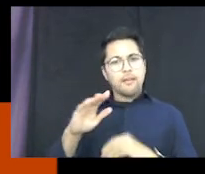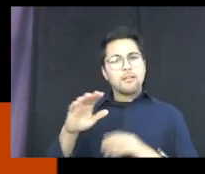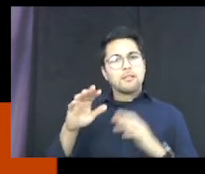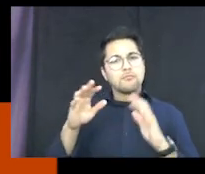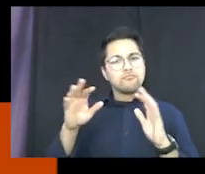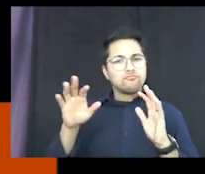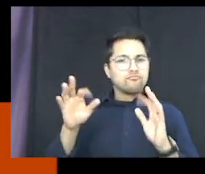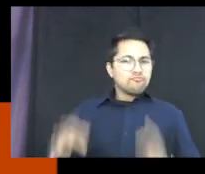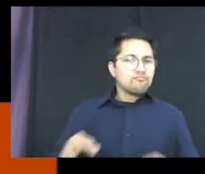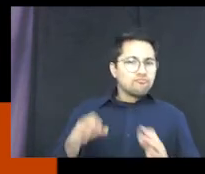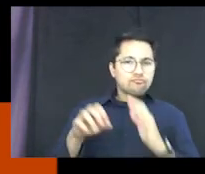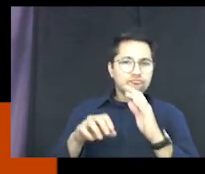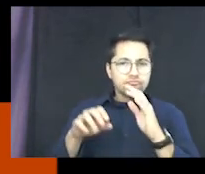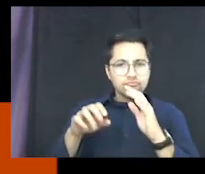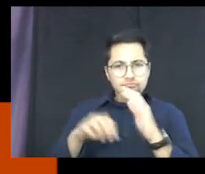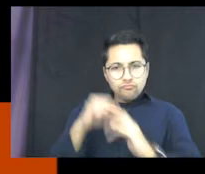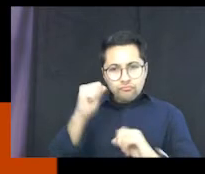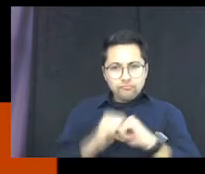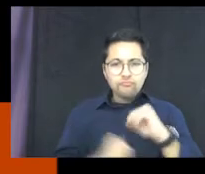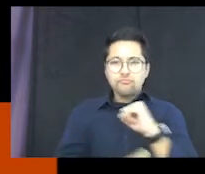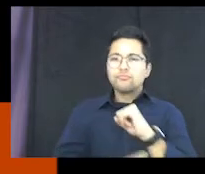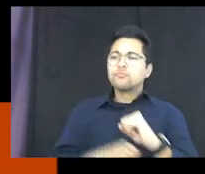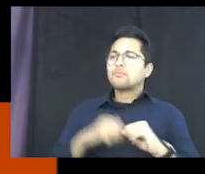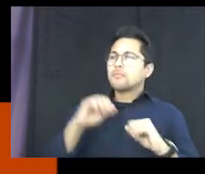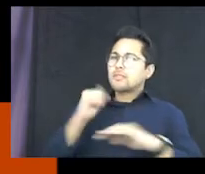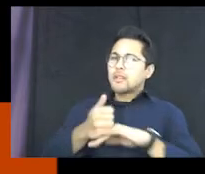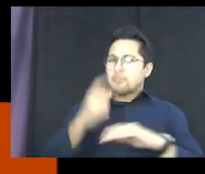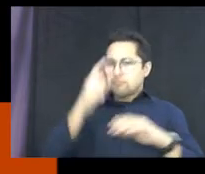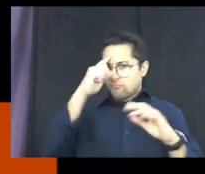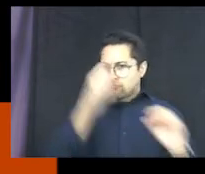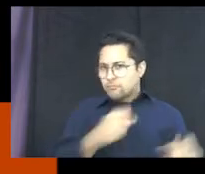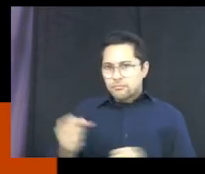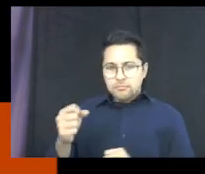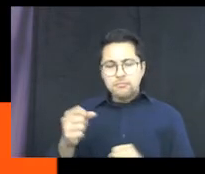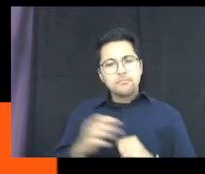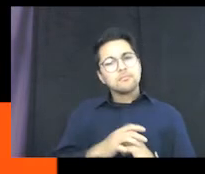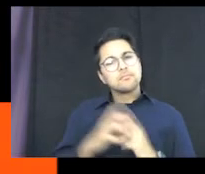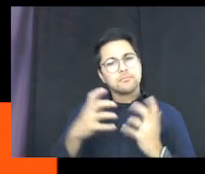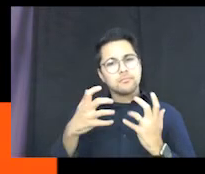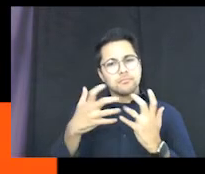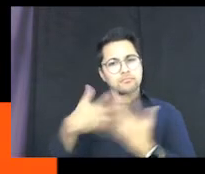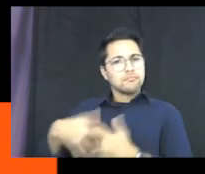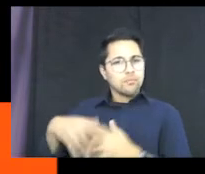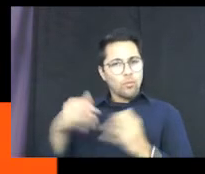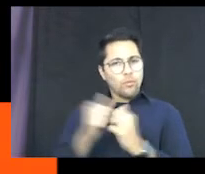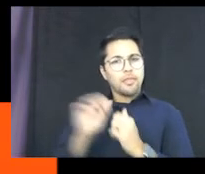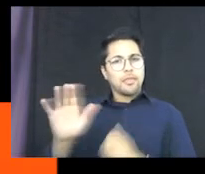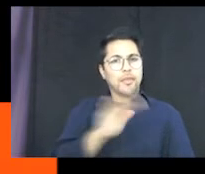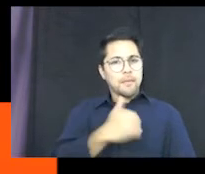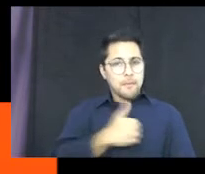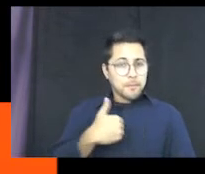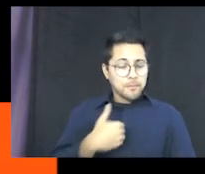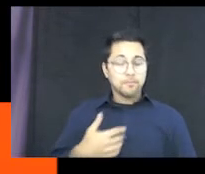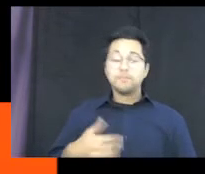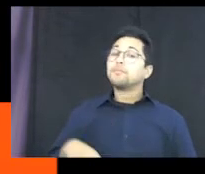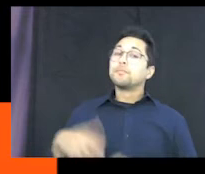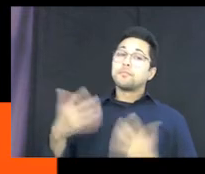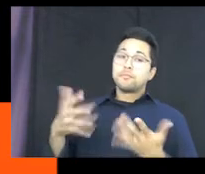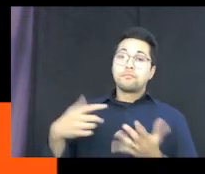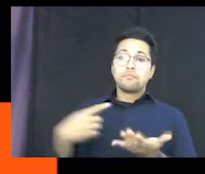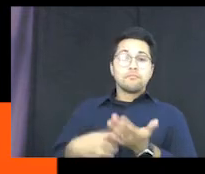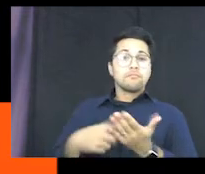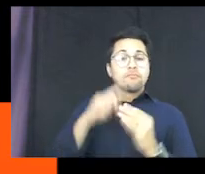and create strategies to make their structure work with their members. Now that I have discussed